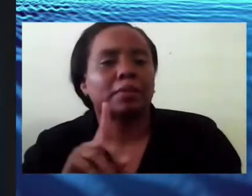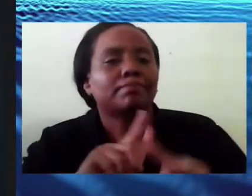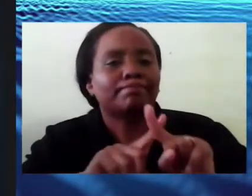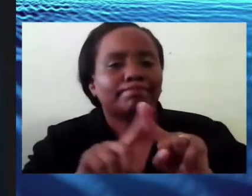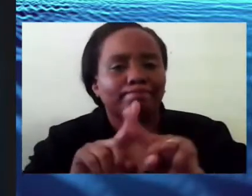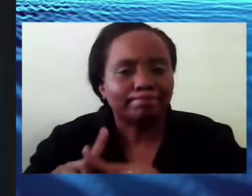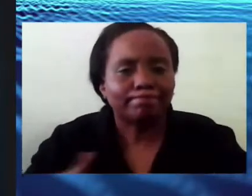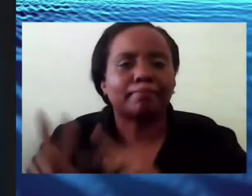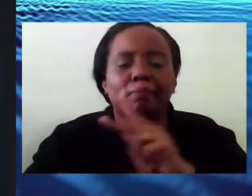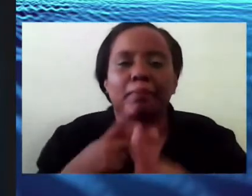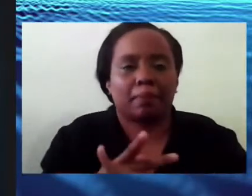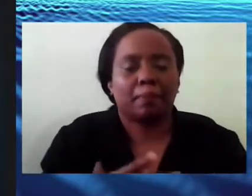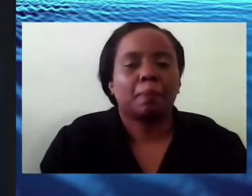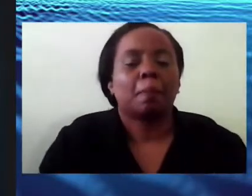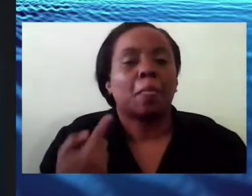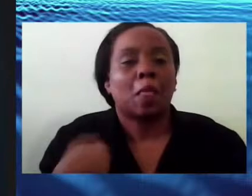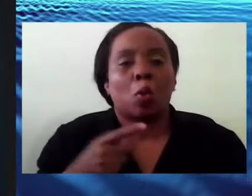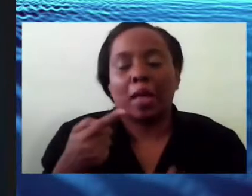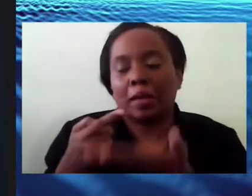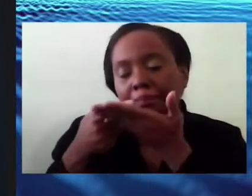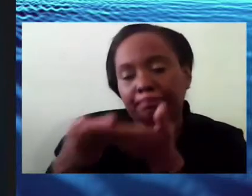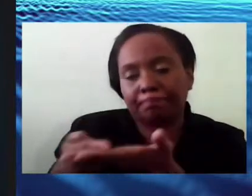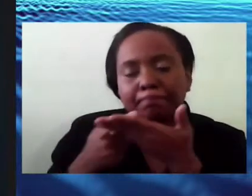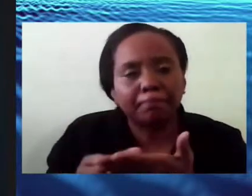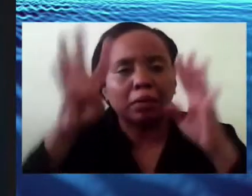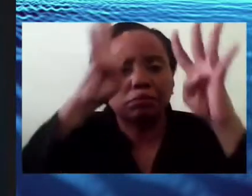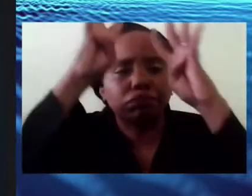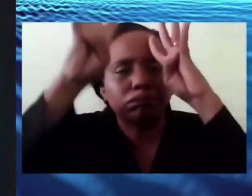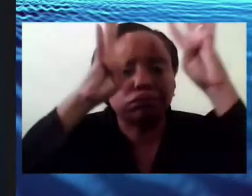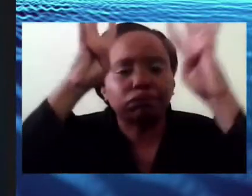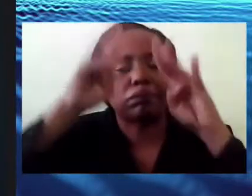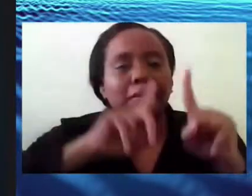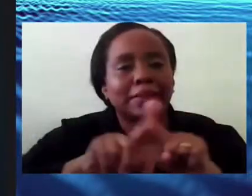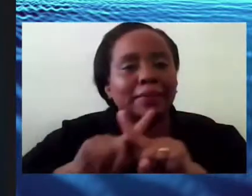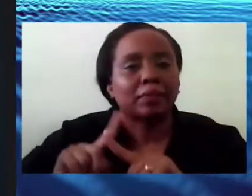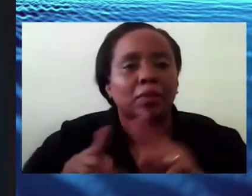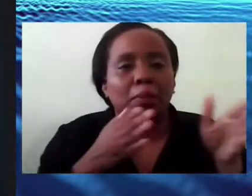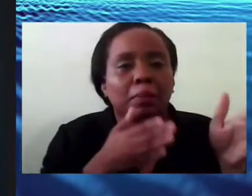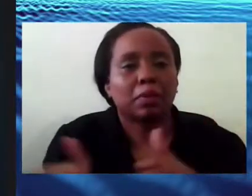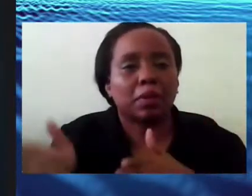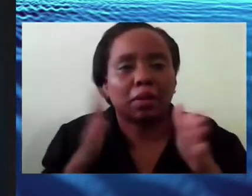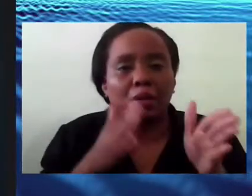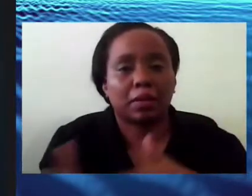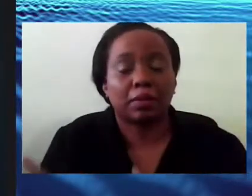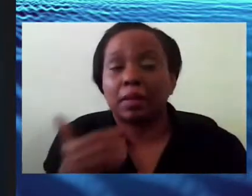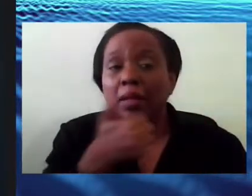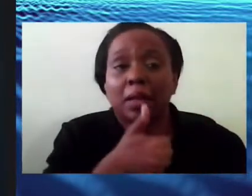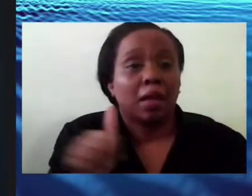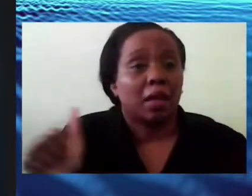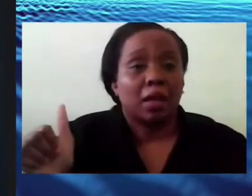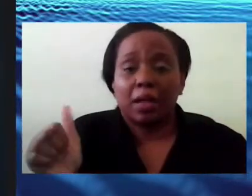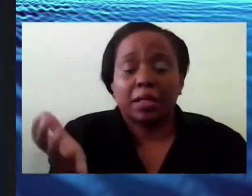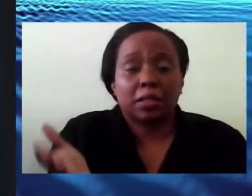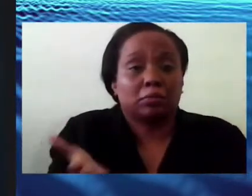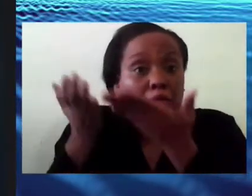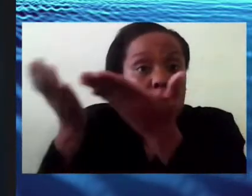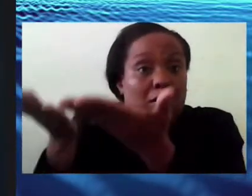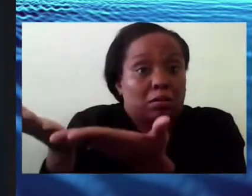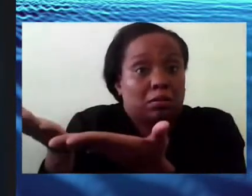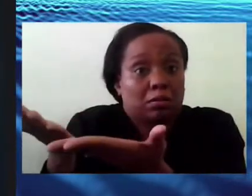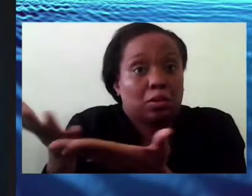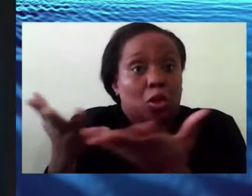and we are consulting widely, and we are trying to come up with the best plan. Please forward your suggestions, because many of the suggestions you came up